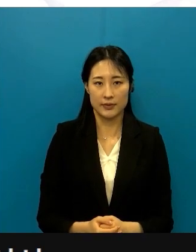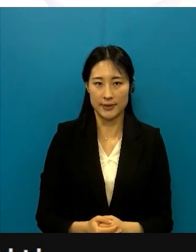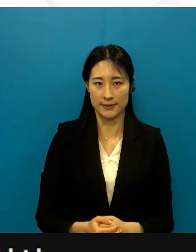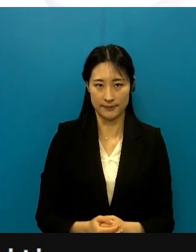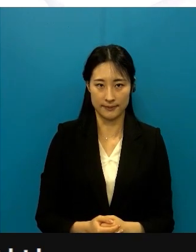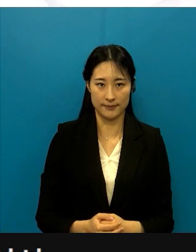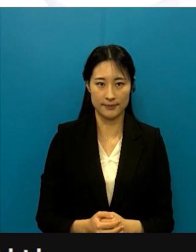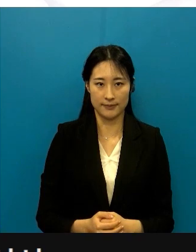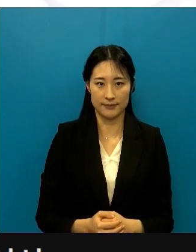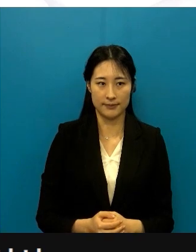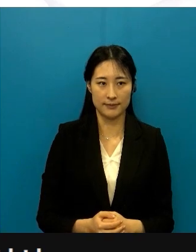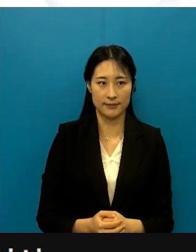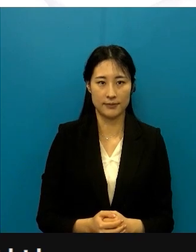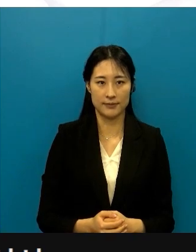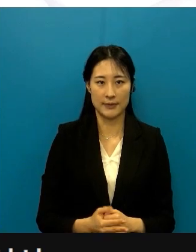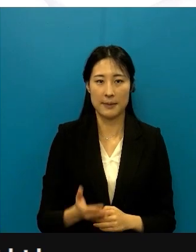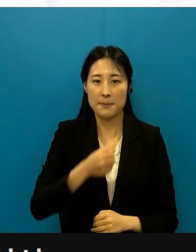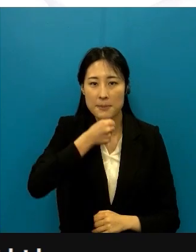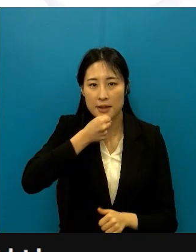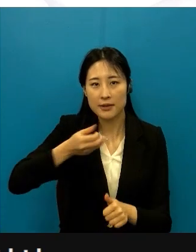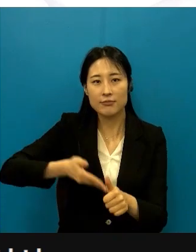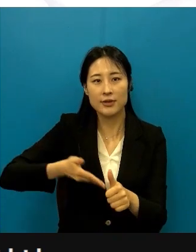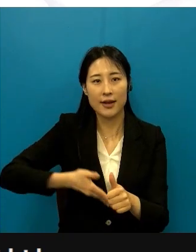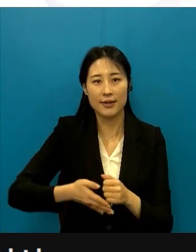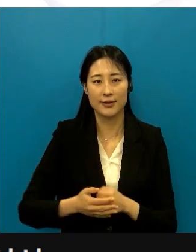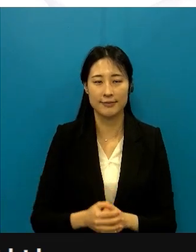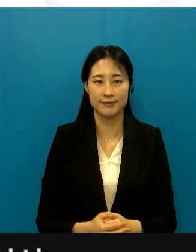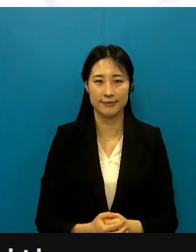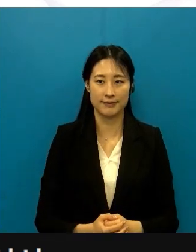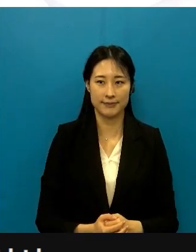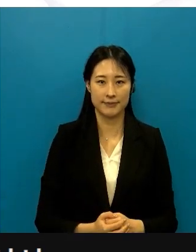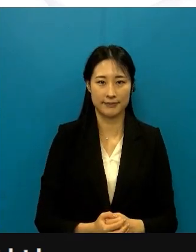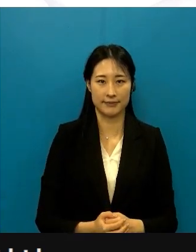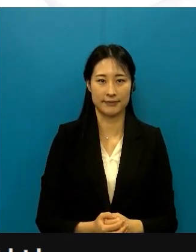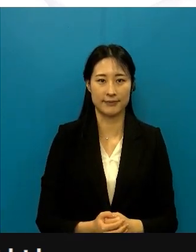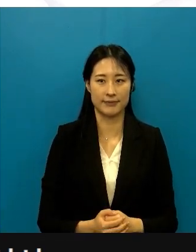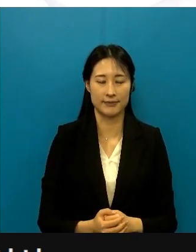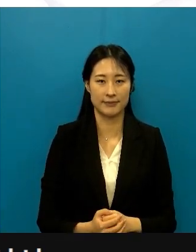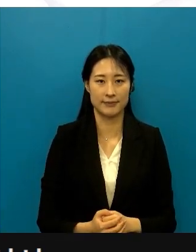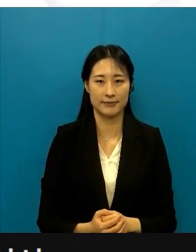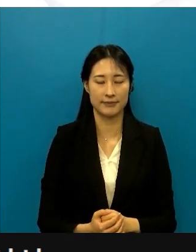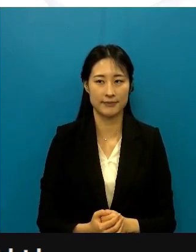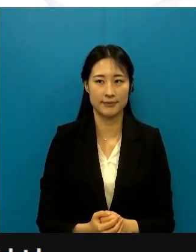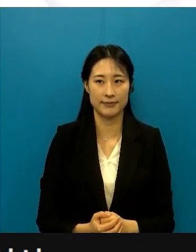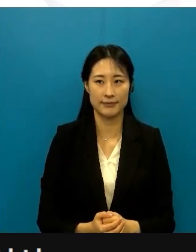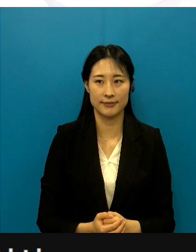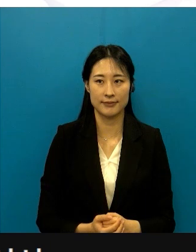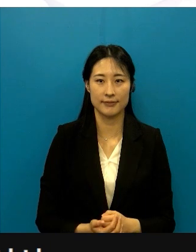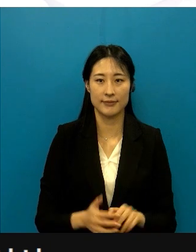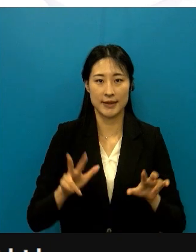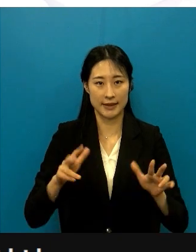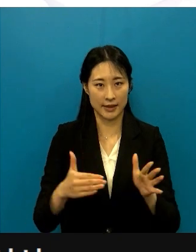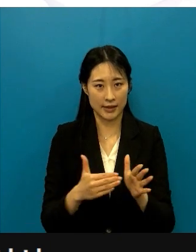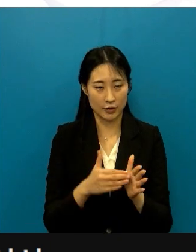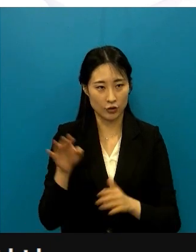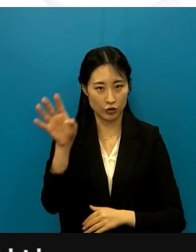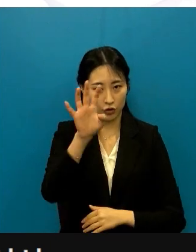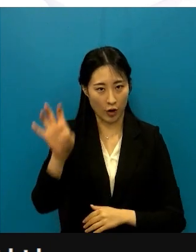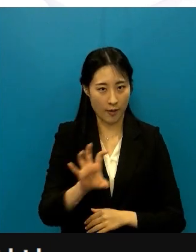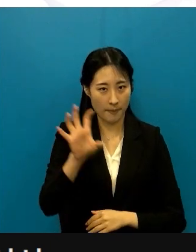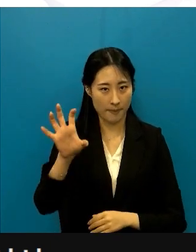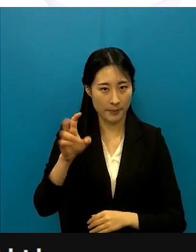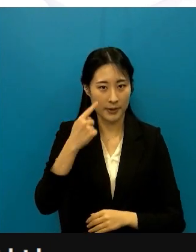Do you use the microphone? European view and European legal